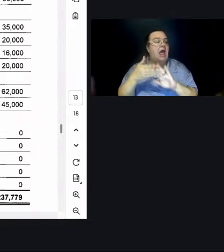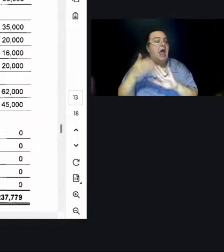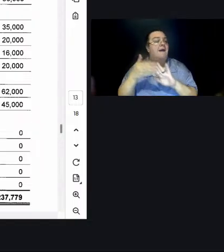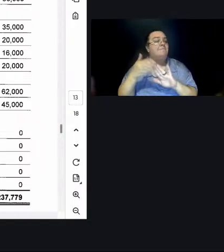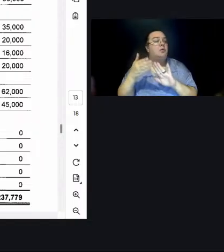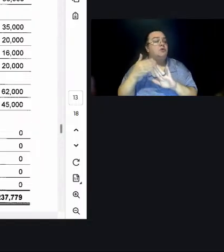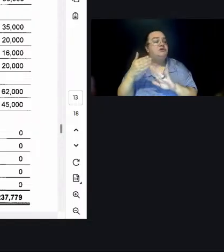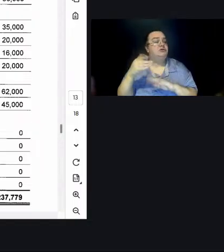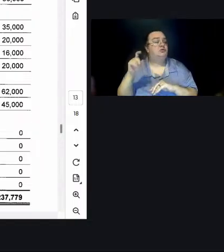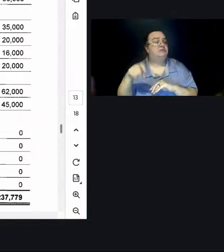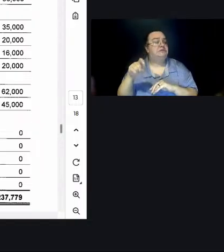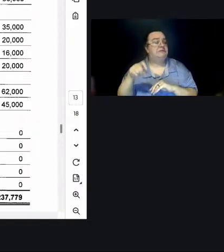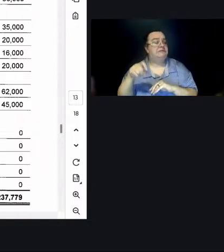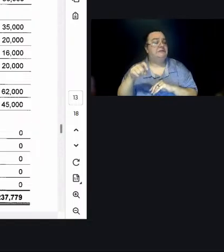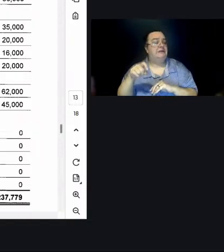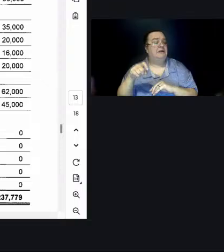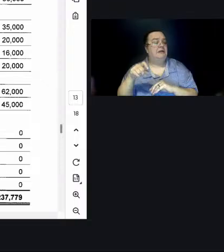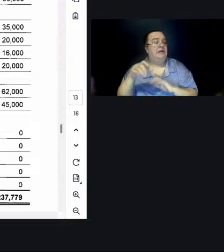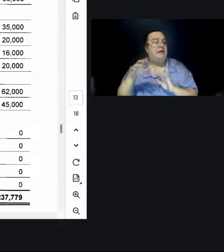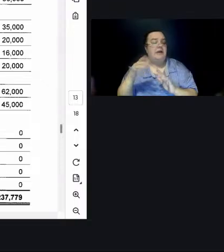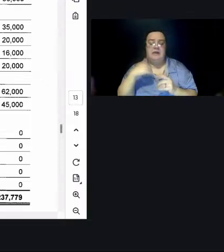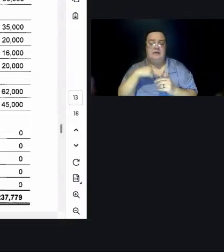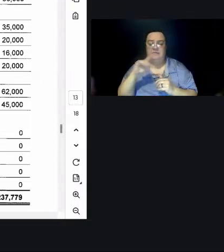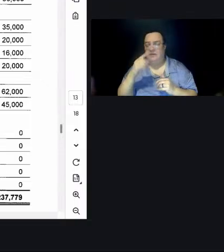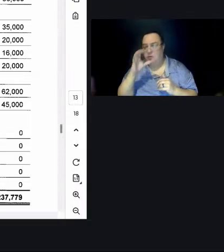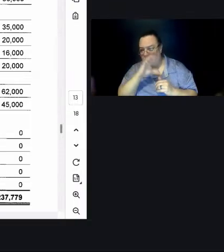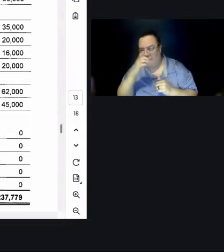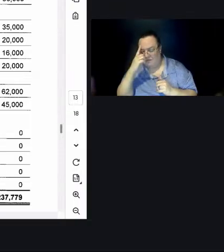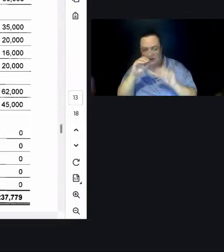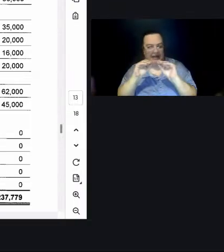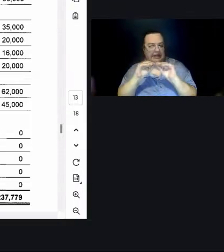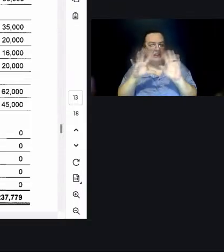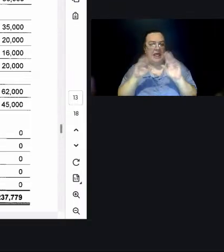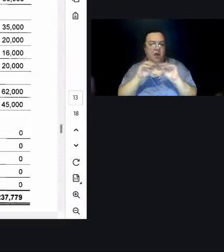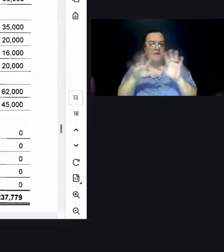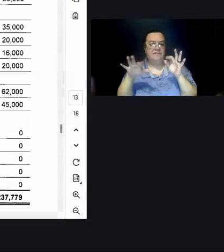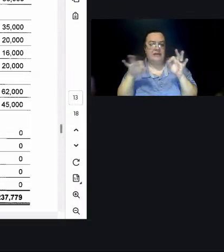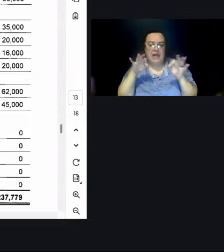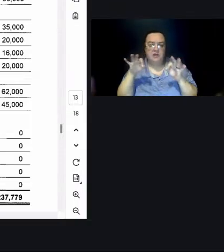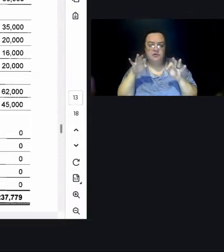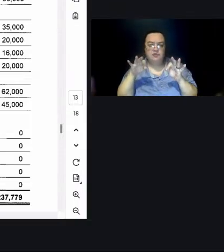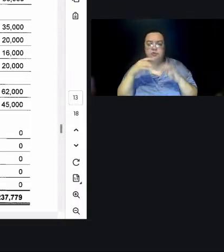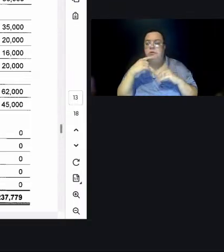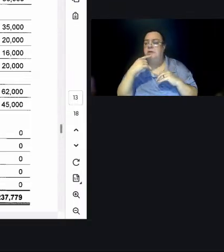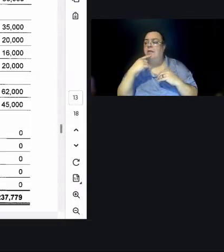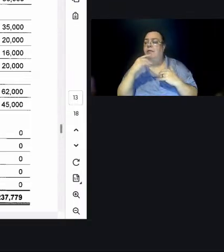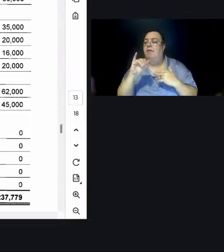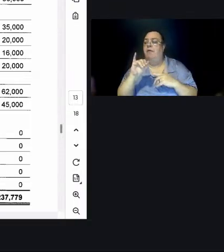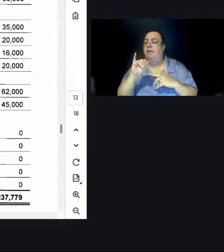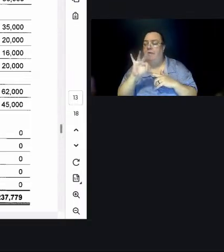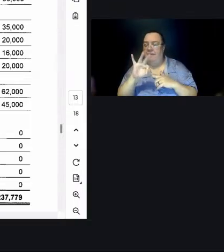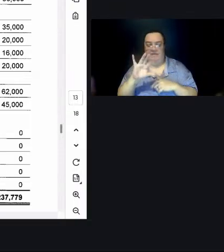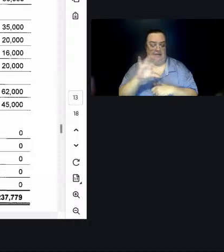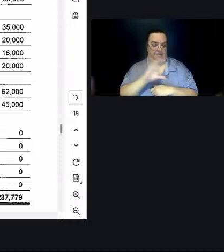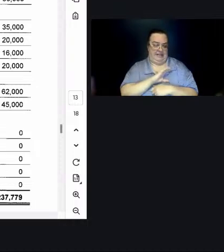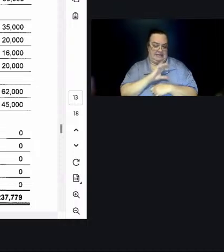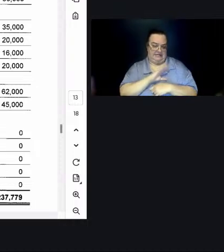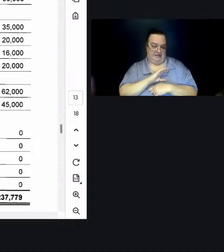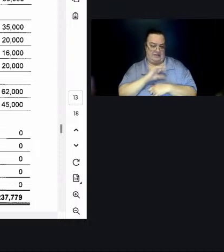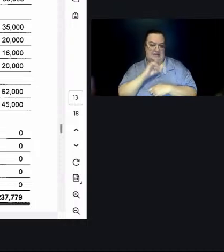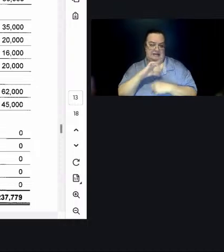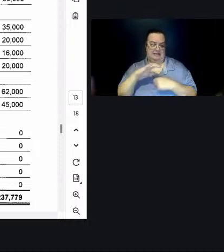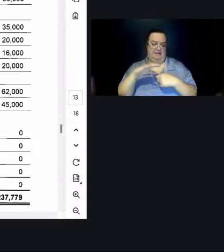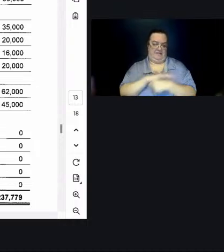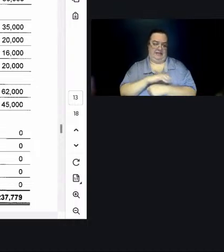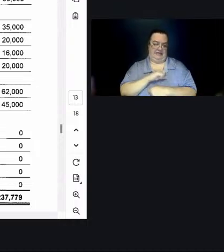operational necessity. I'm just looking for clarification that if the police department is